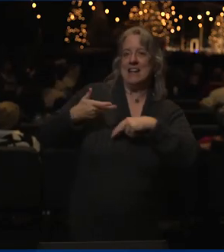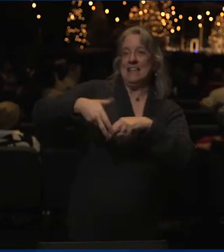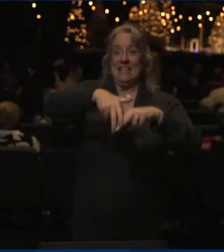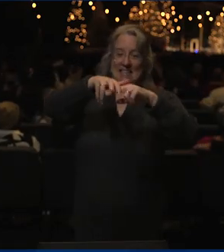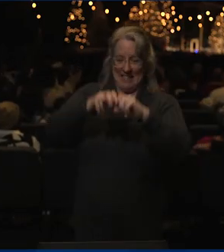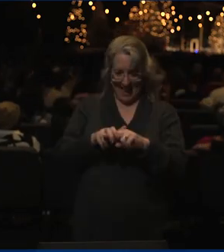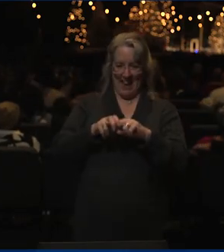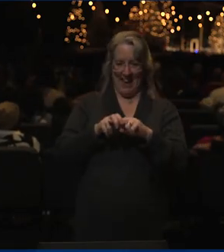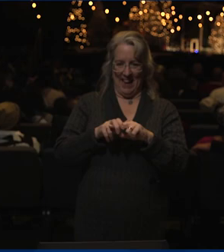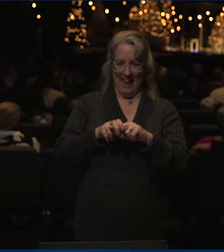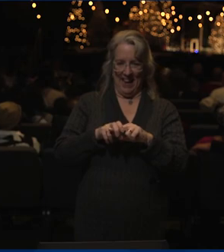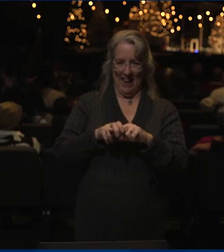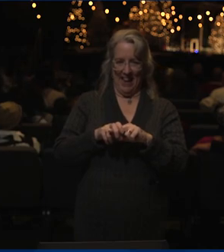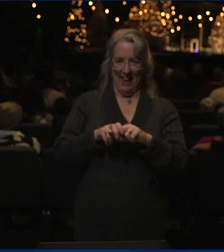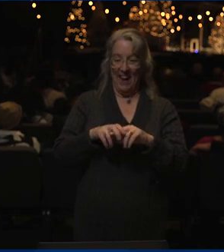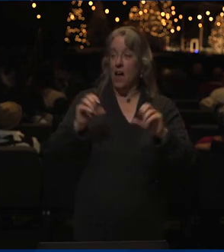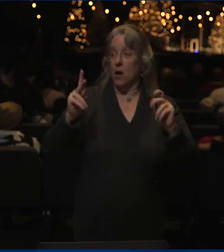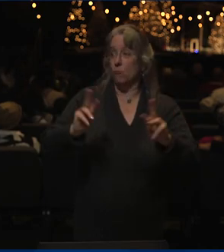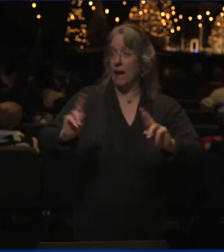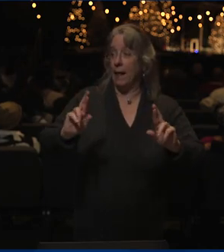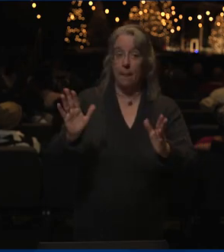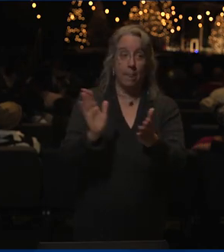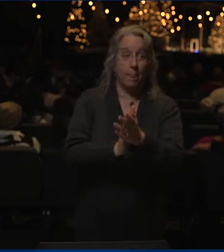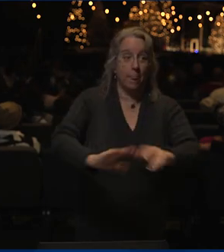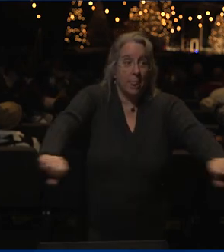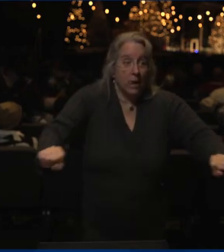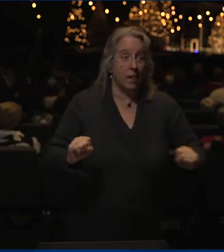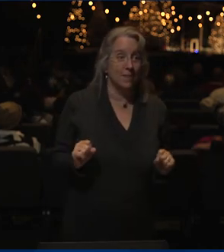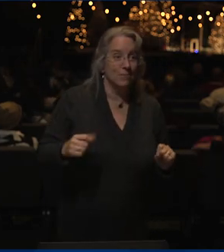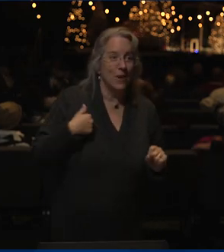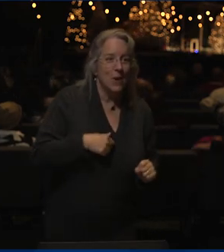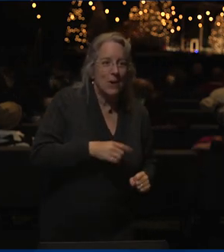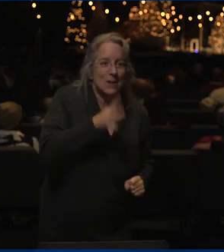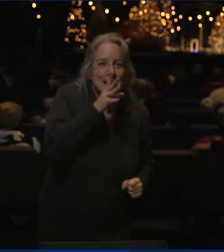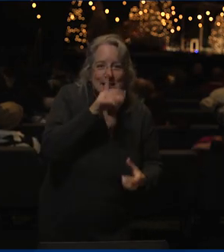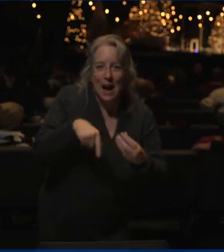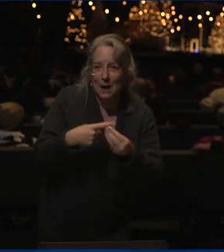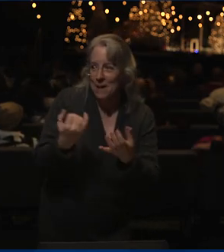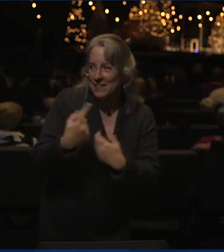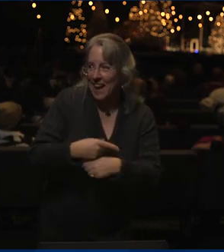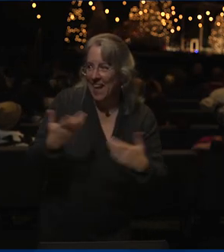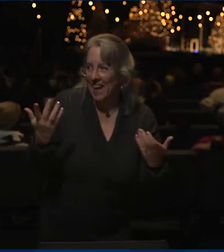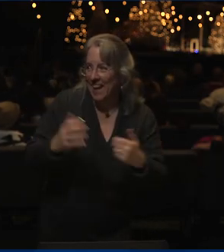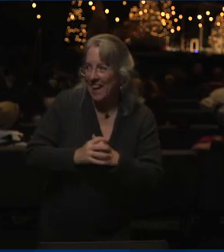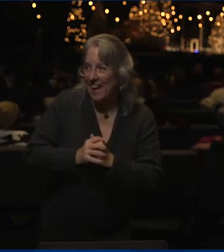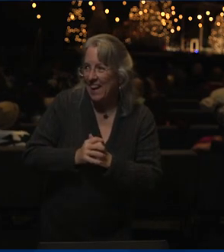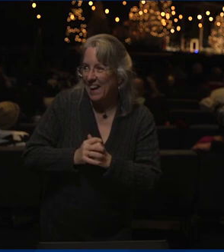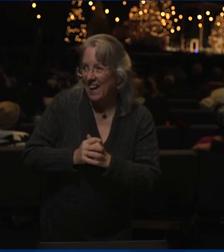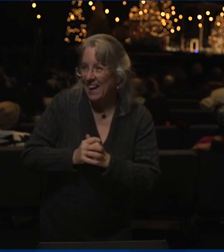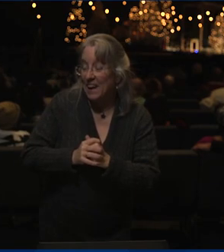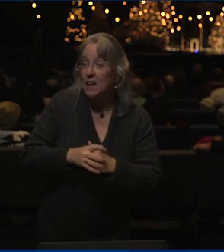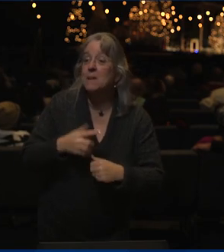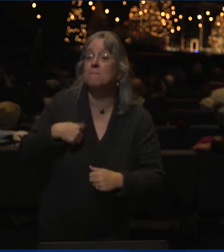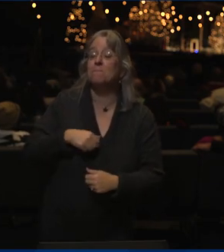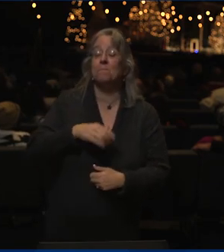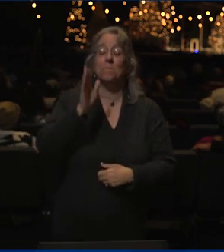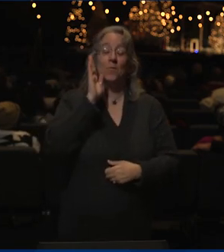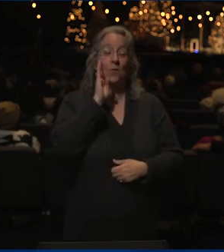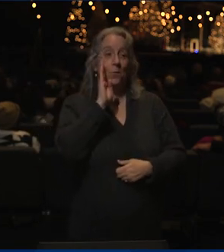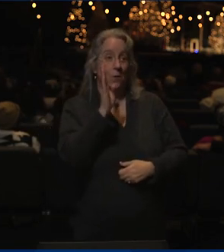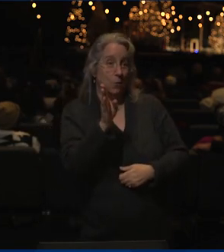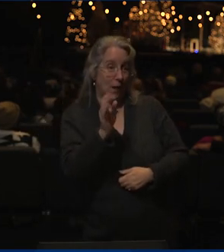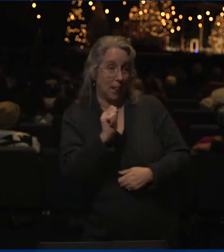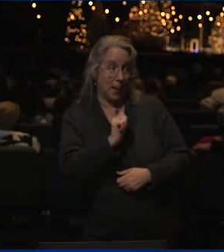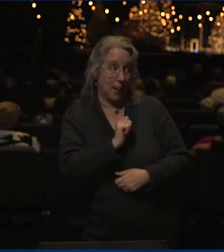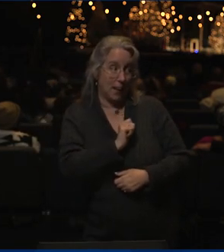down. Here we go. Guess what we're going to talk about today? We are going to